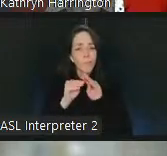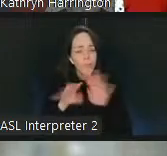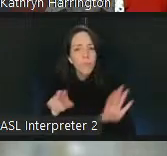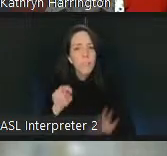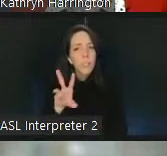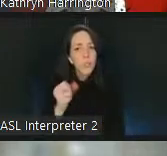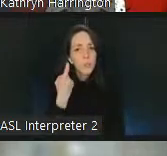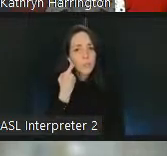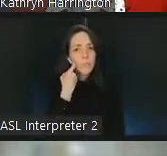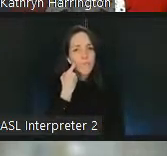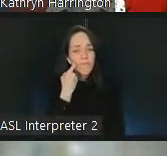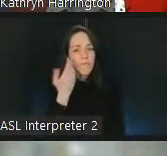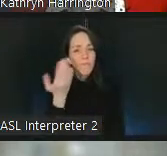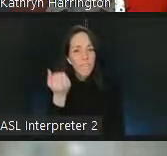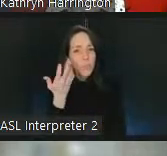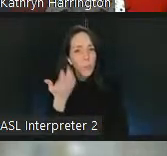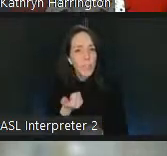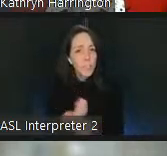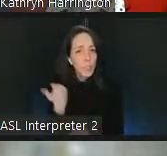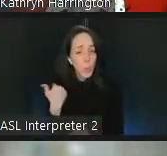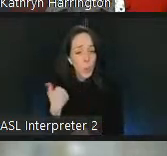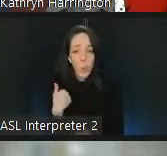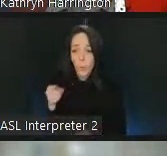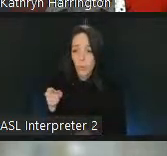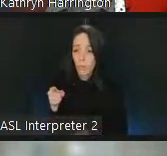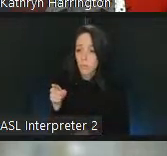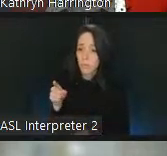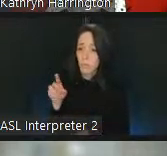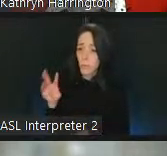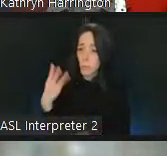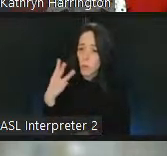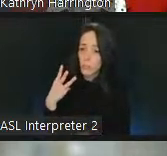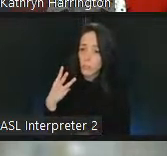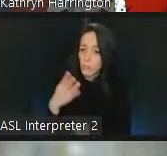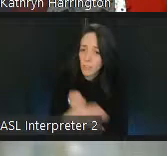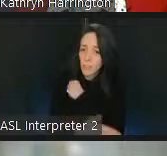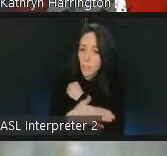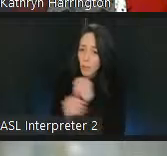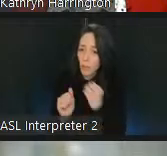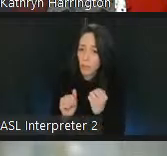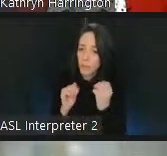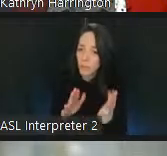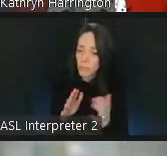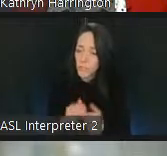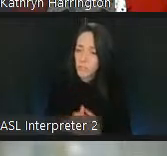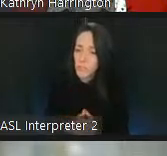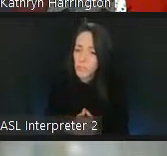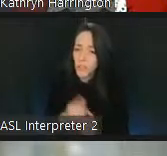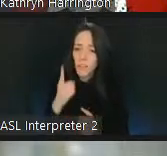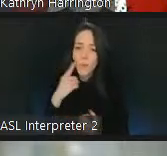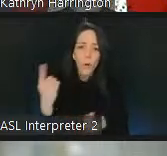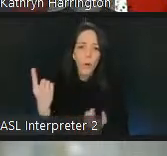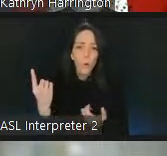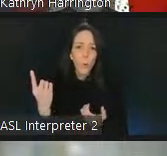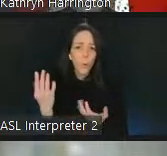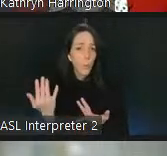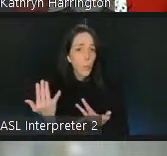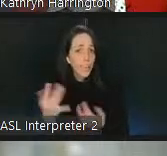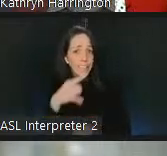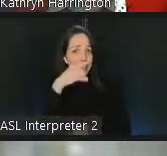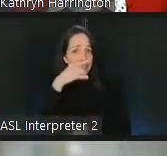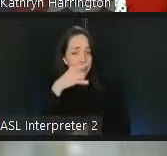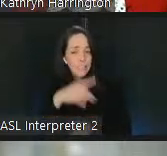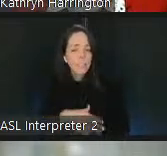Yes, thank you. So I'm wondering what our status is and what we're doing to make sure we're keeping up. Thank you for that question. I will go